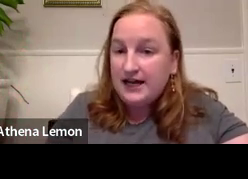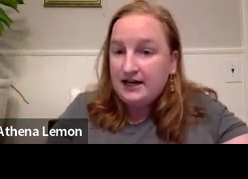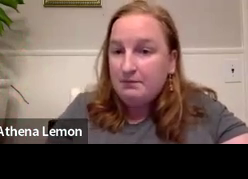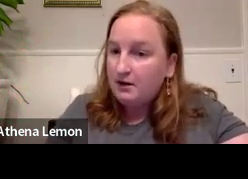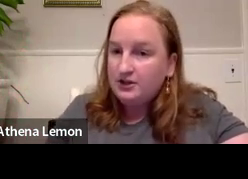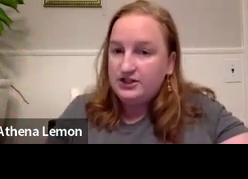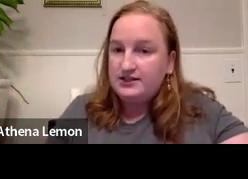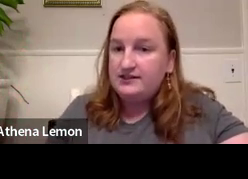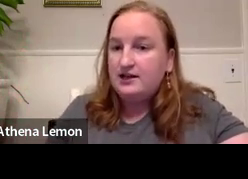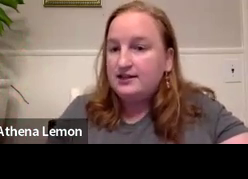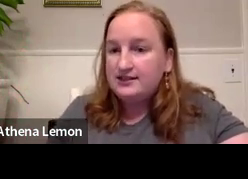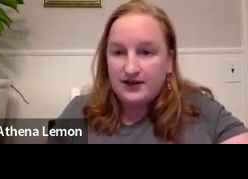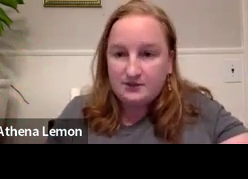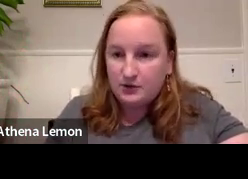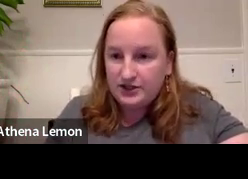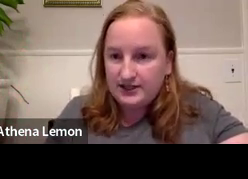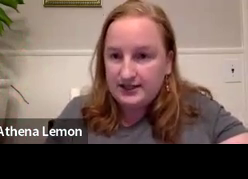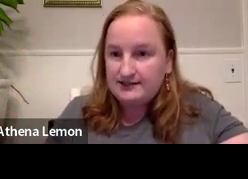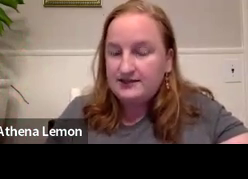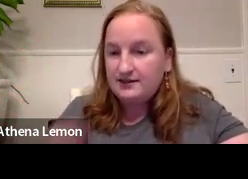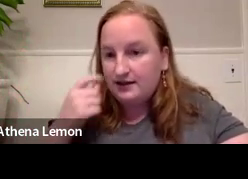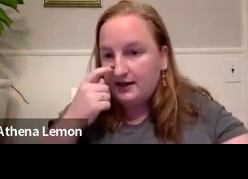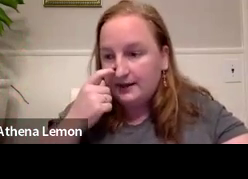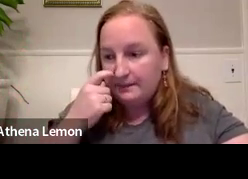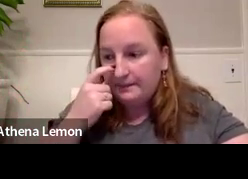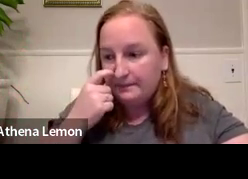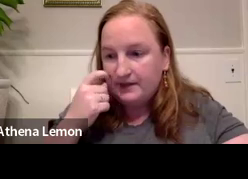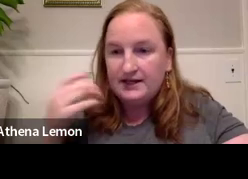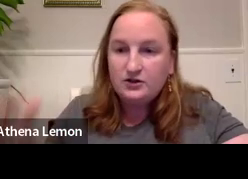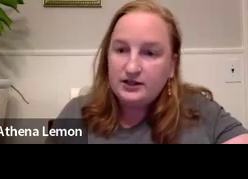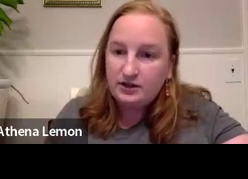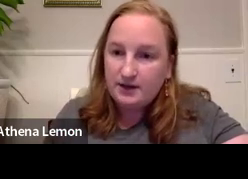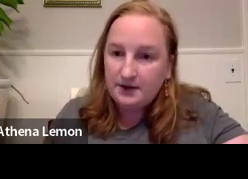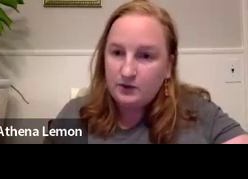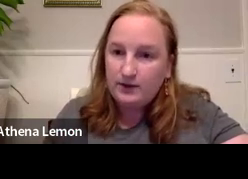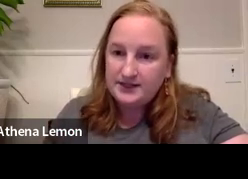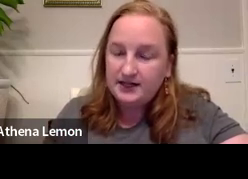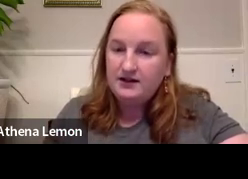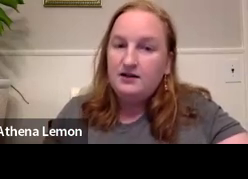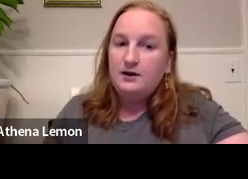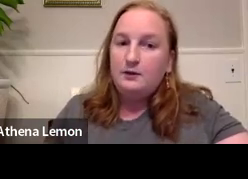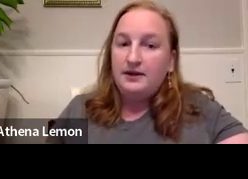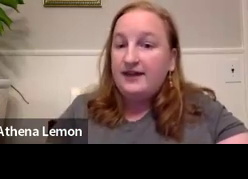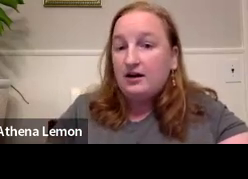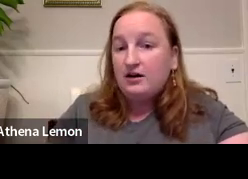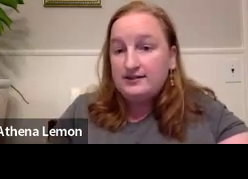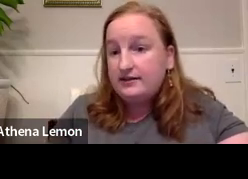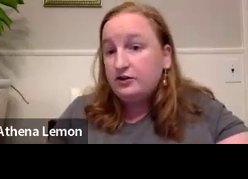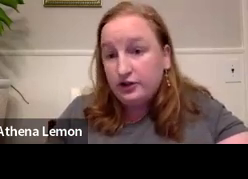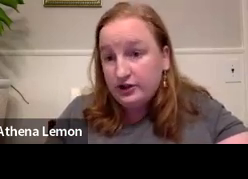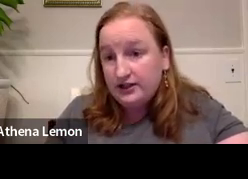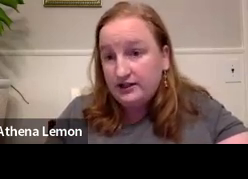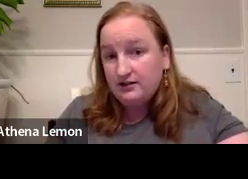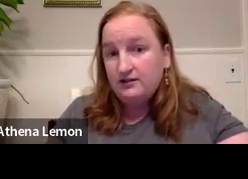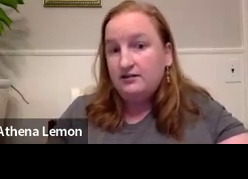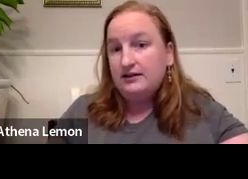the FDA publishes a list of expiration dates, and you can look it up on their website, but they are